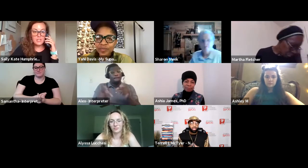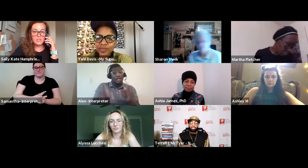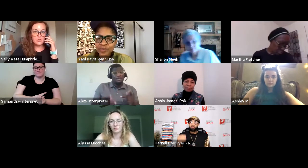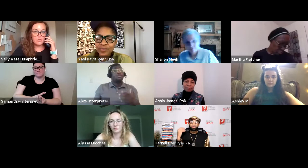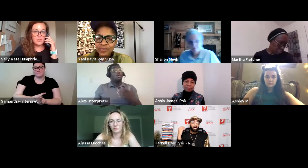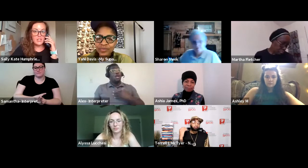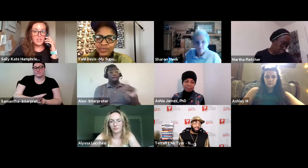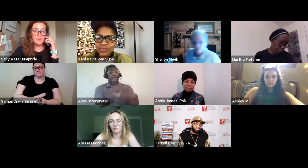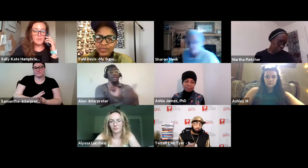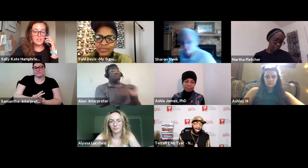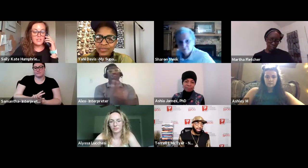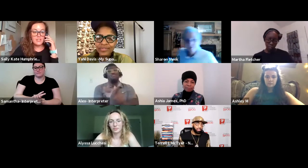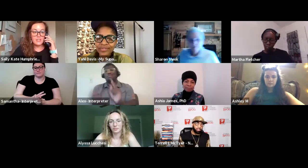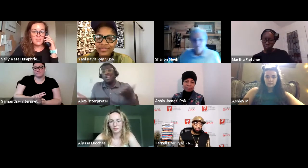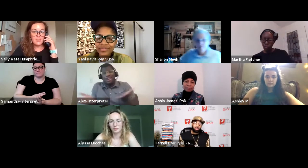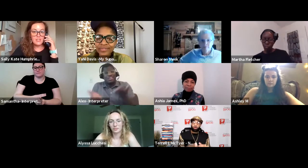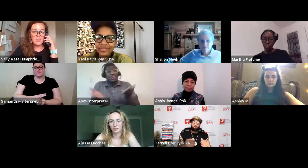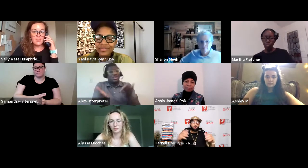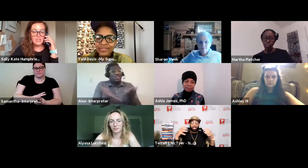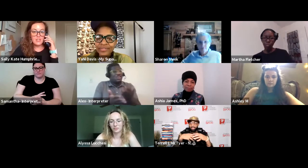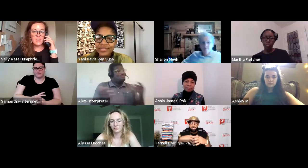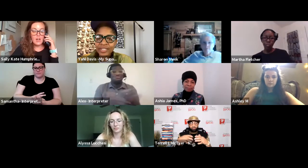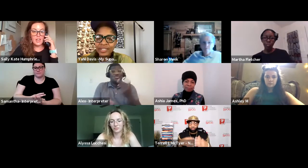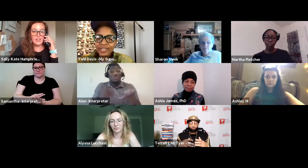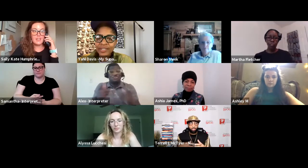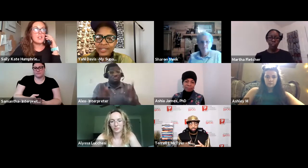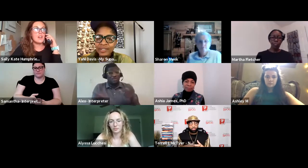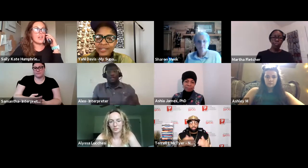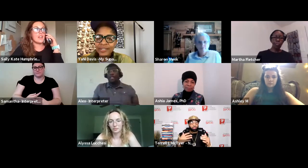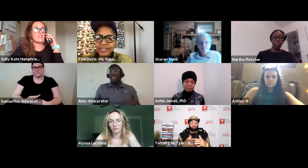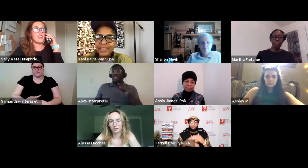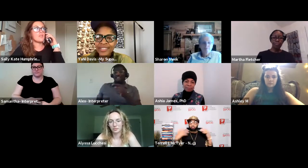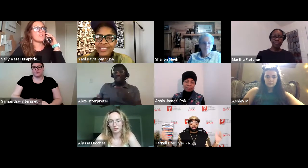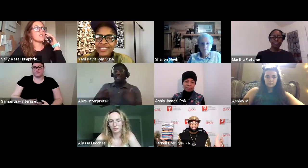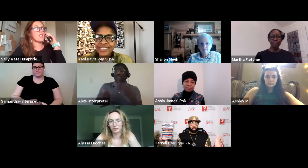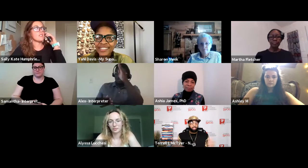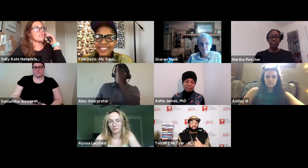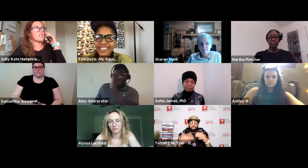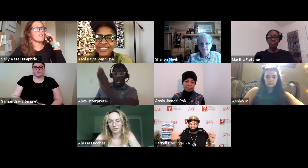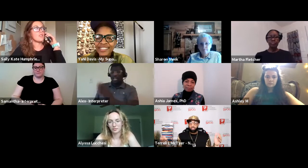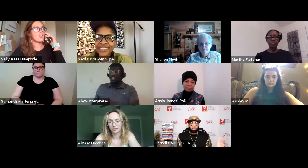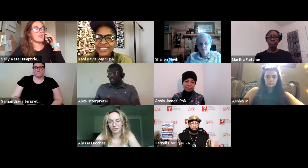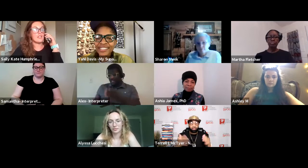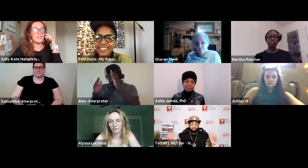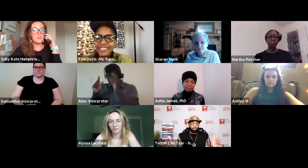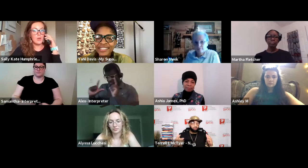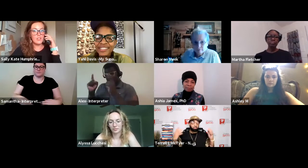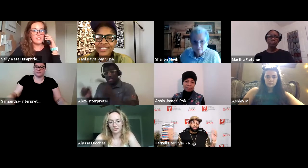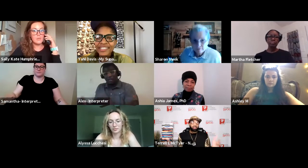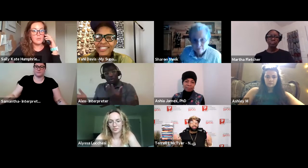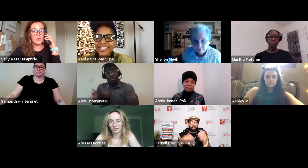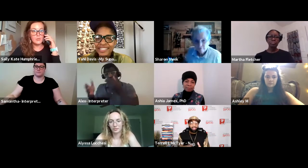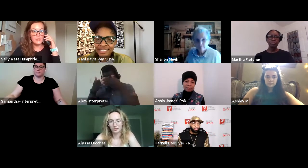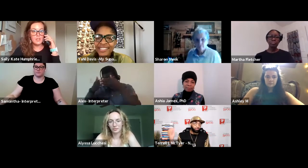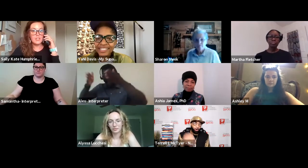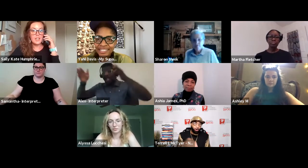encourage the most amazing pioneers who God has given new visions to begin to explore and discern brand